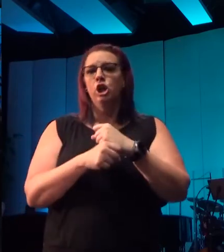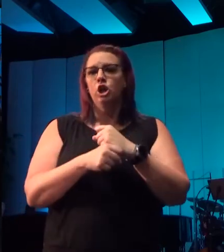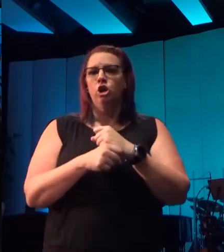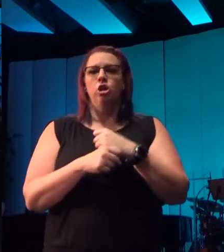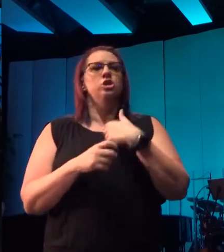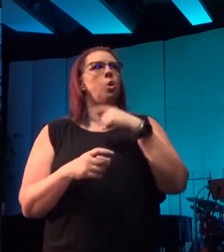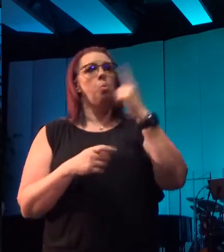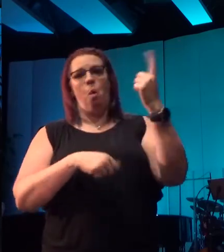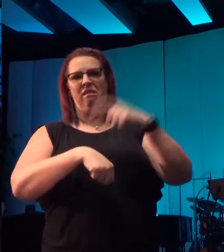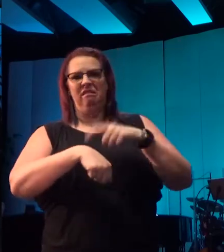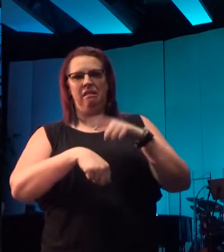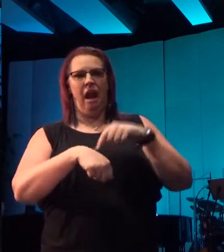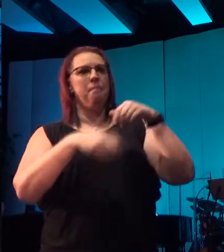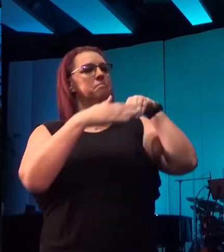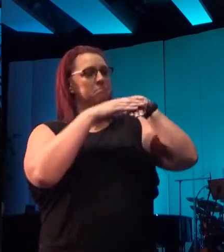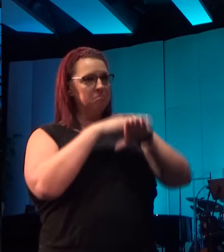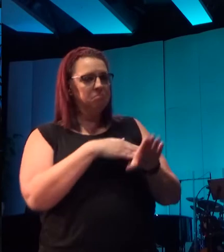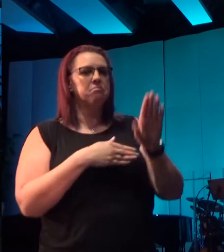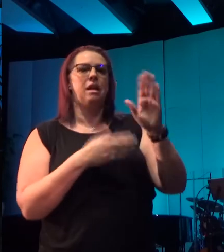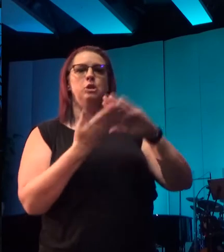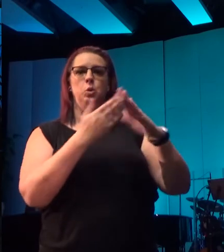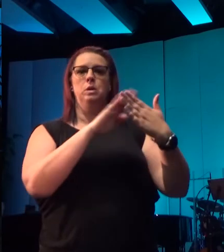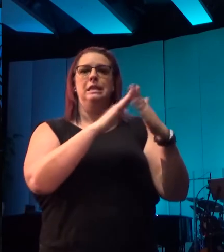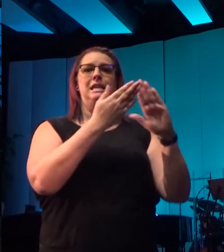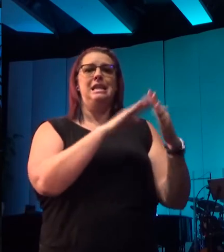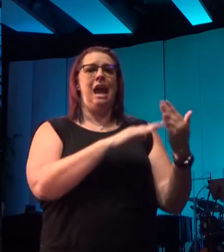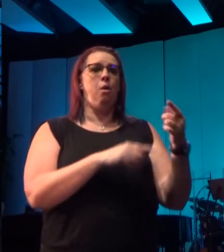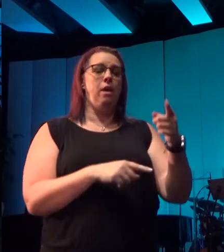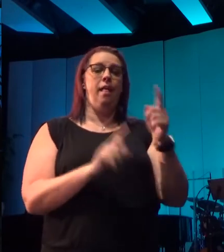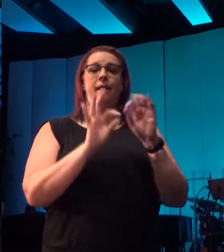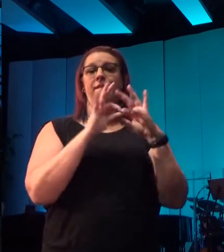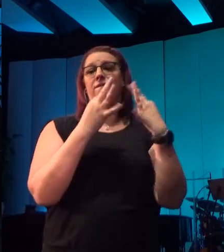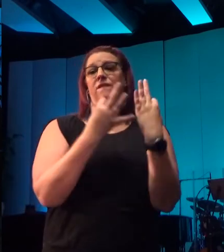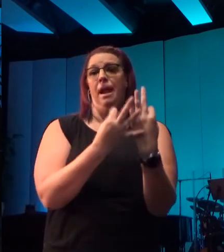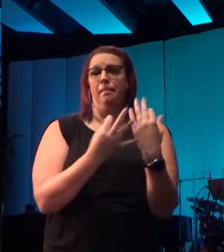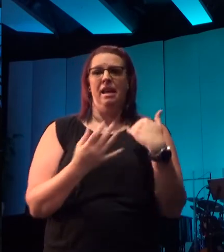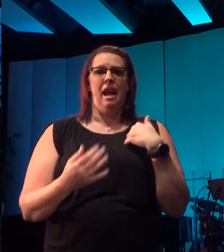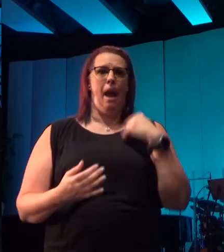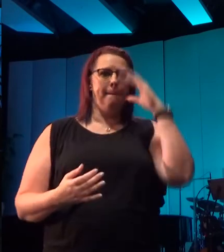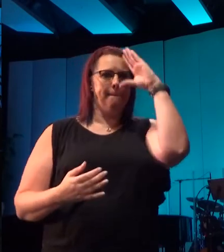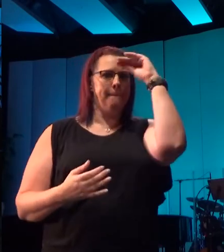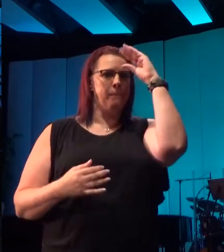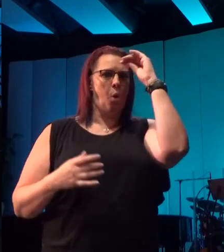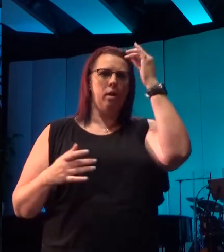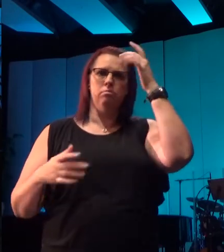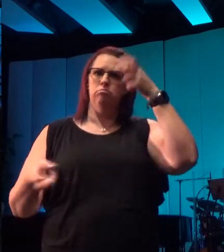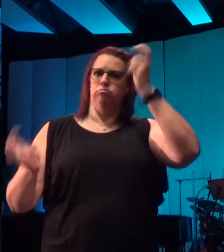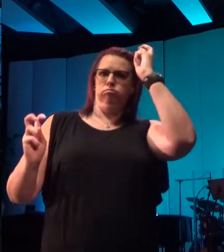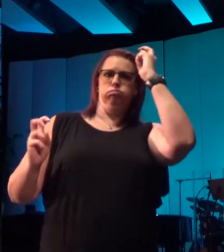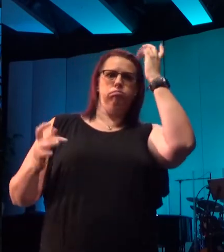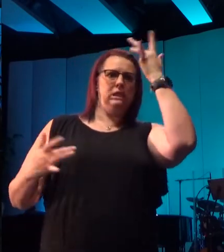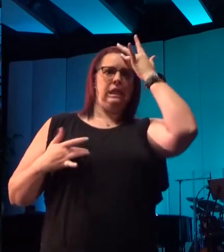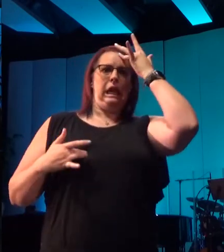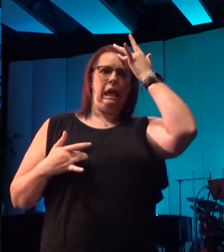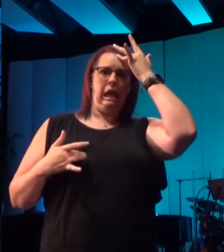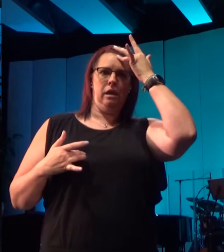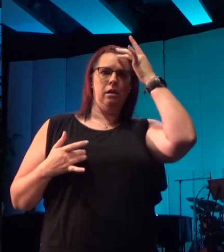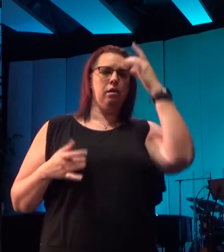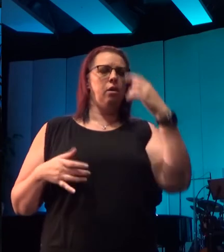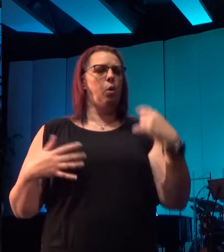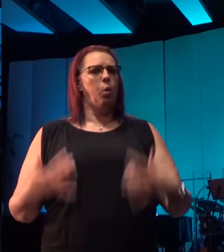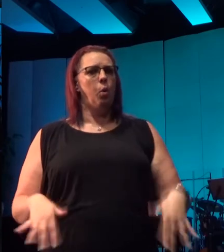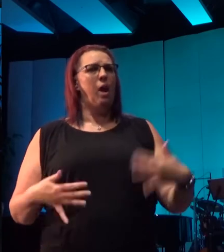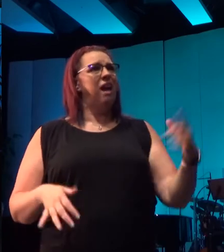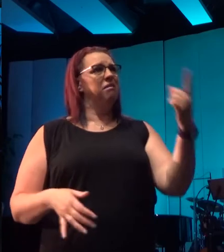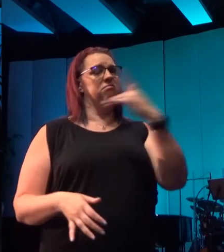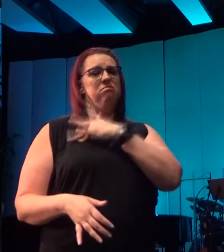by a family. This family had an invalid, sickly little boy. And this touched the heart of the missionary.